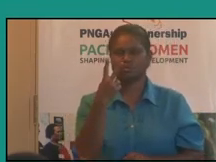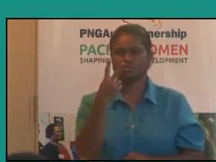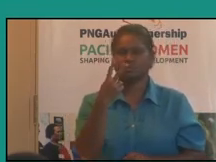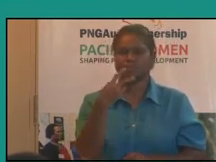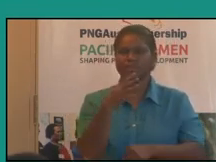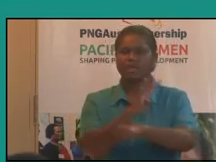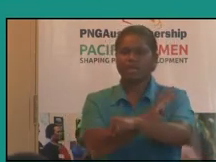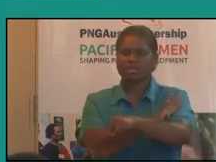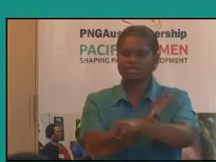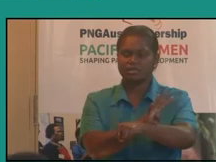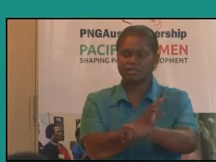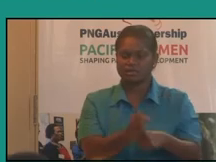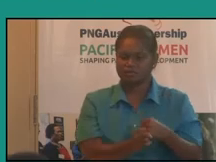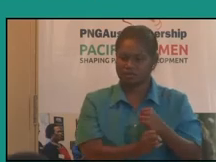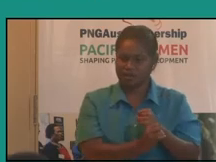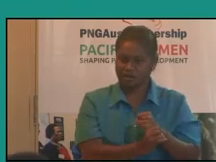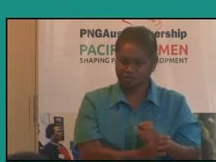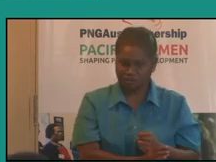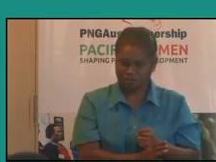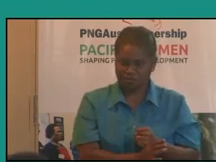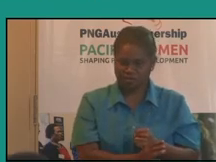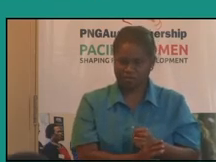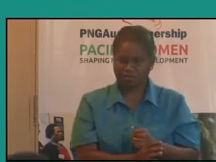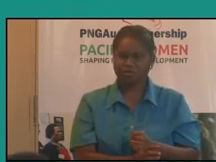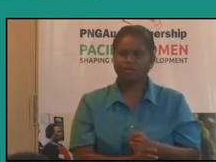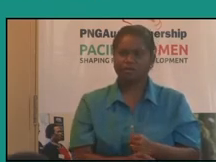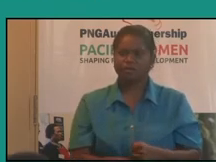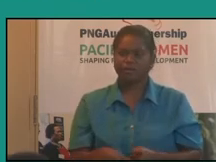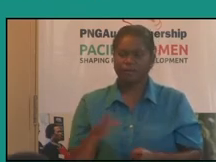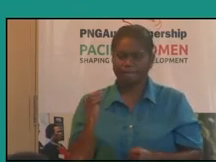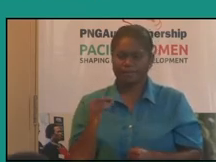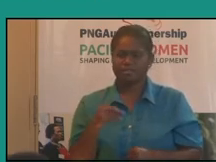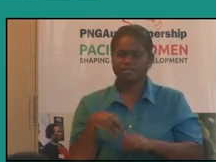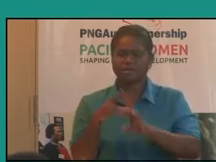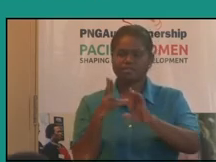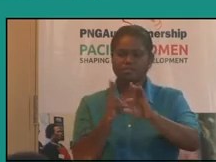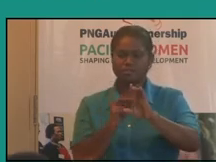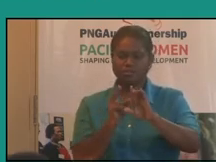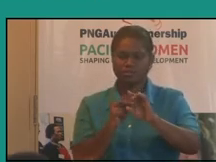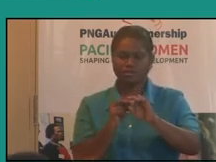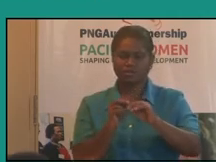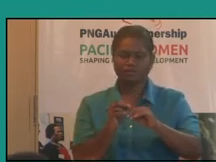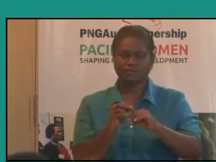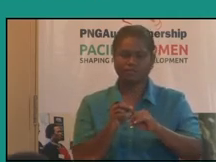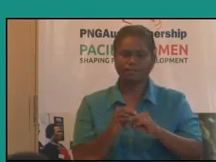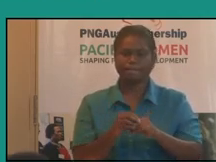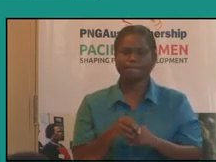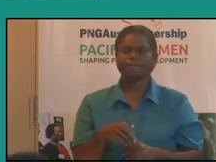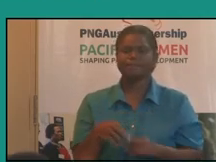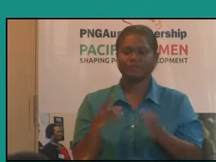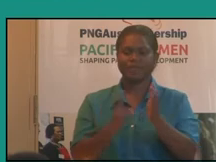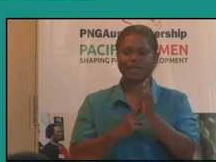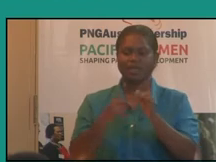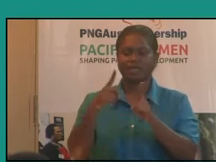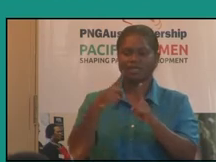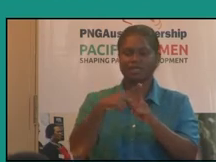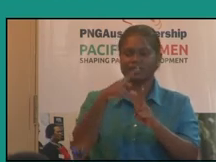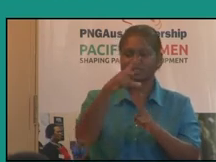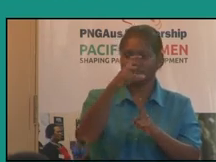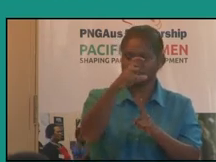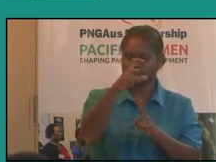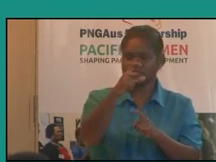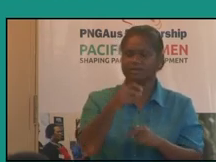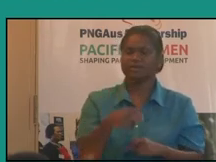in cabinet has to, the bill has to actually be sponsored in cabinet, in National Executive Council, and then be brought to the floor of parliament